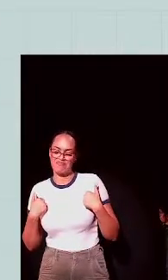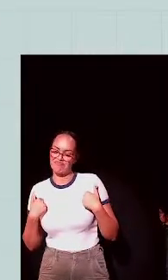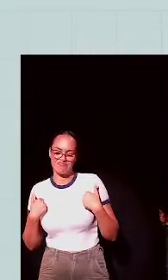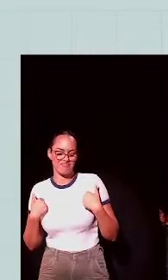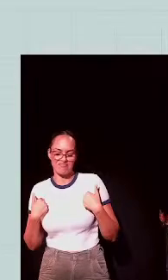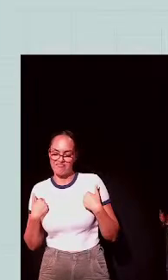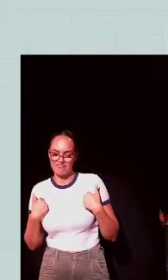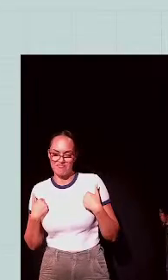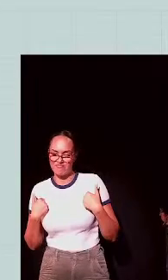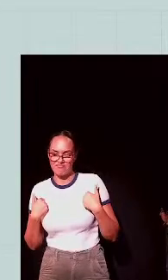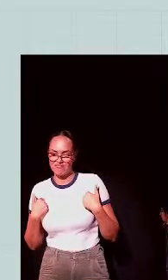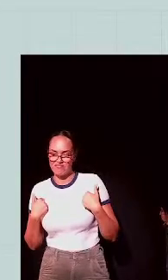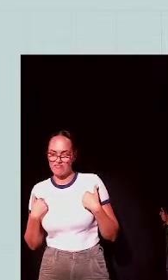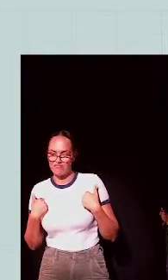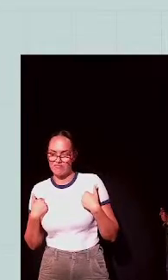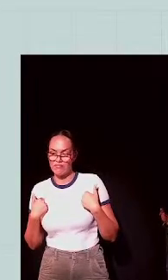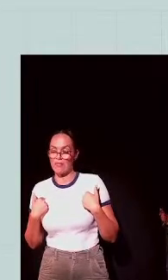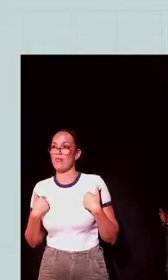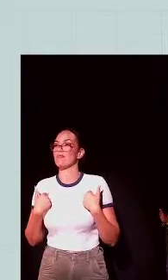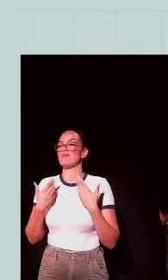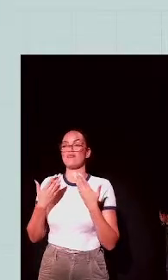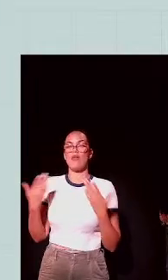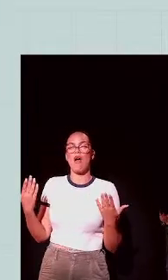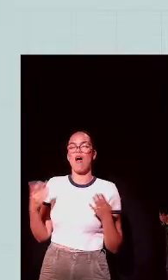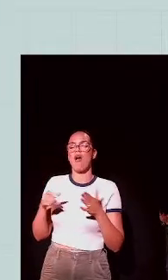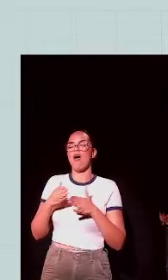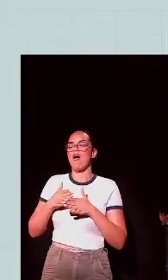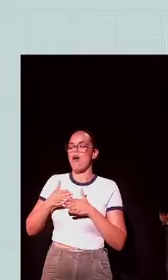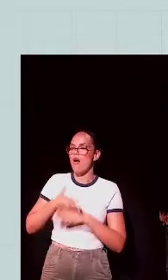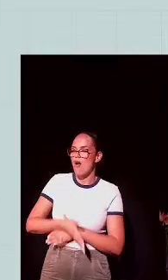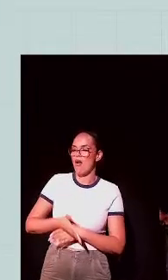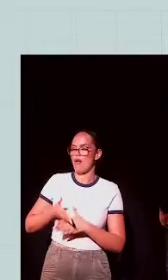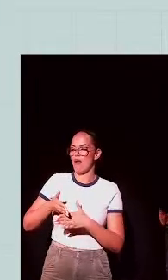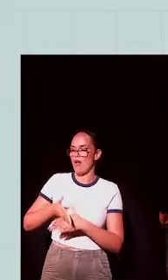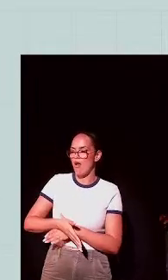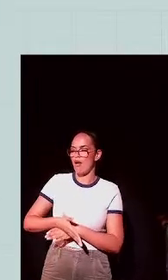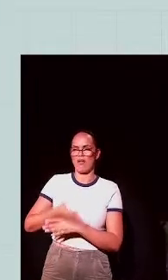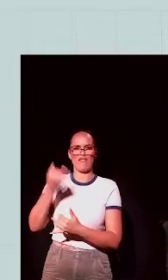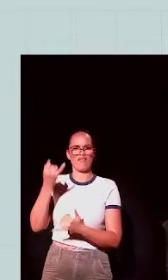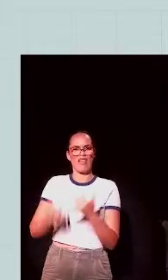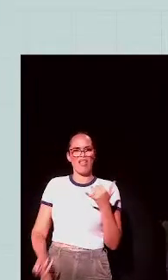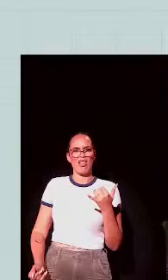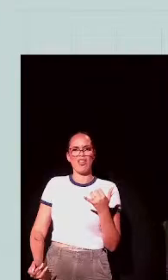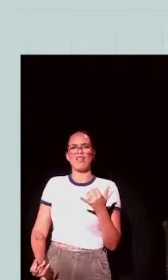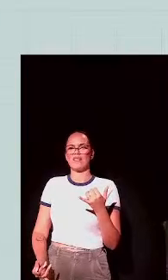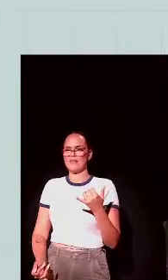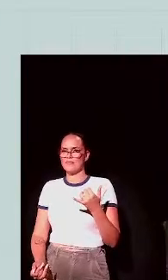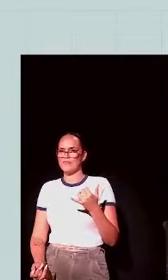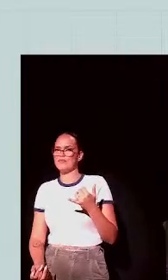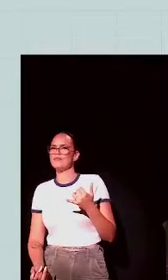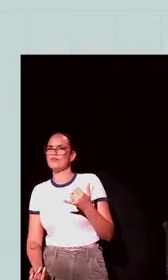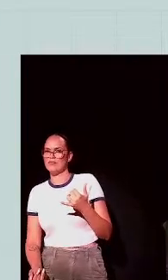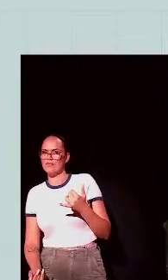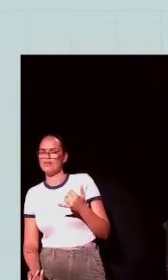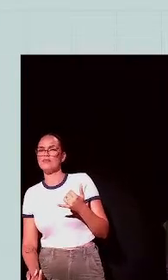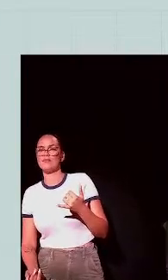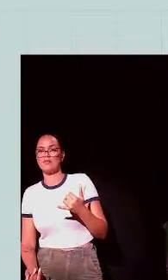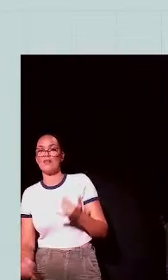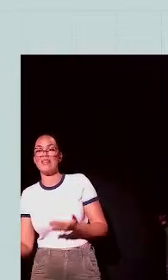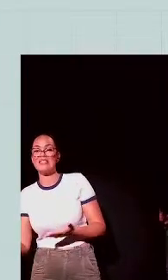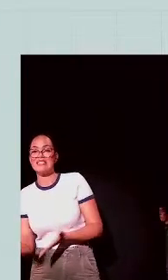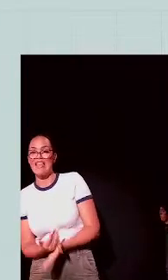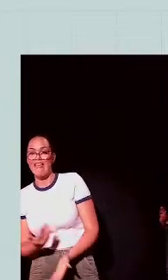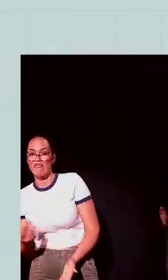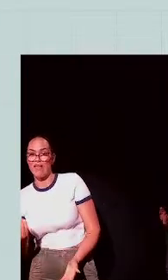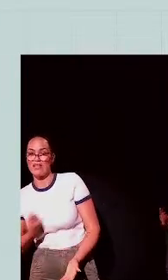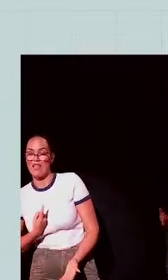So many people try so hard and still fail. And if we're gonna save ourselves, we're gonna have to